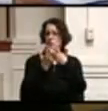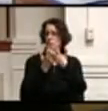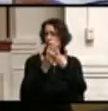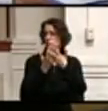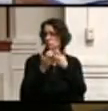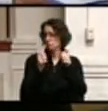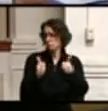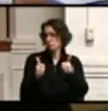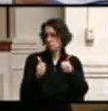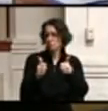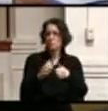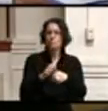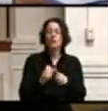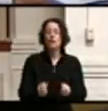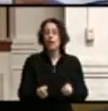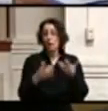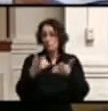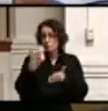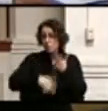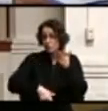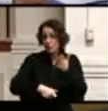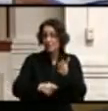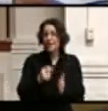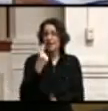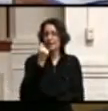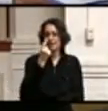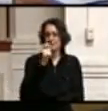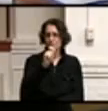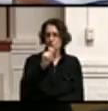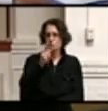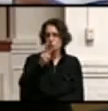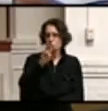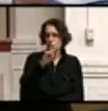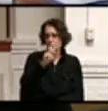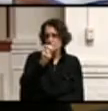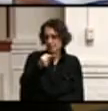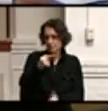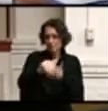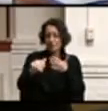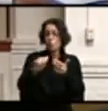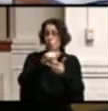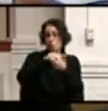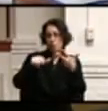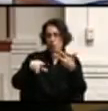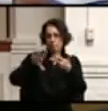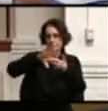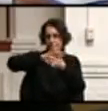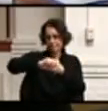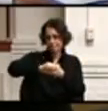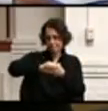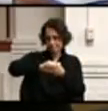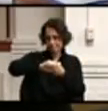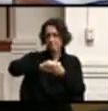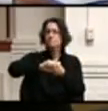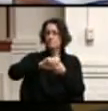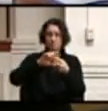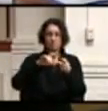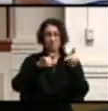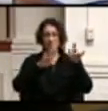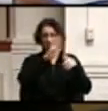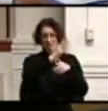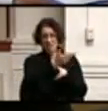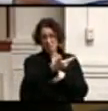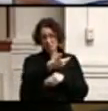We have an $11.2 million construction budget for the three projects. We're hoovering right in that $11.2